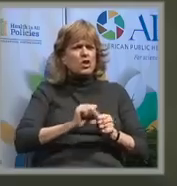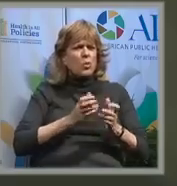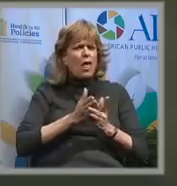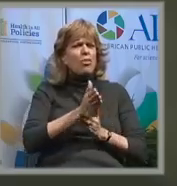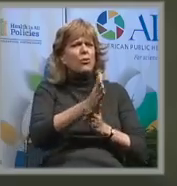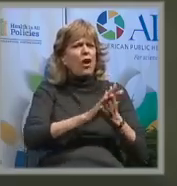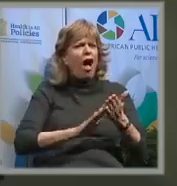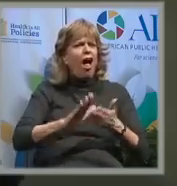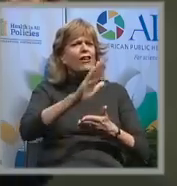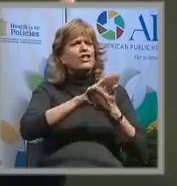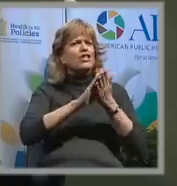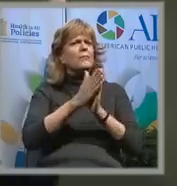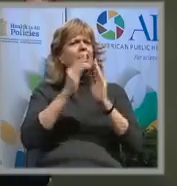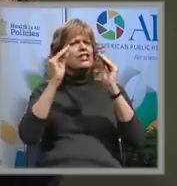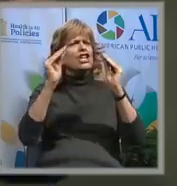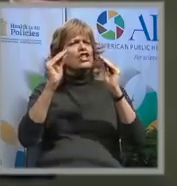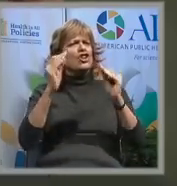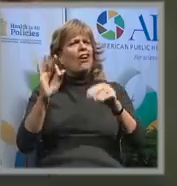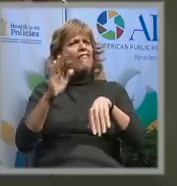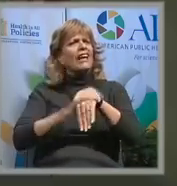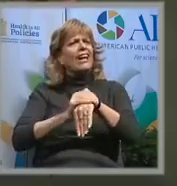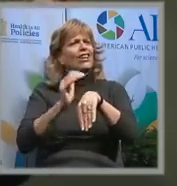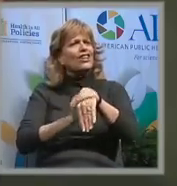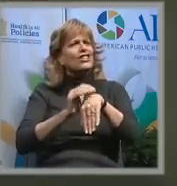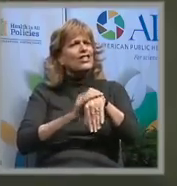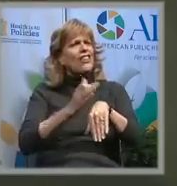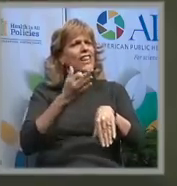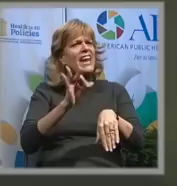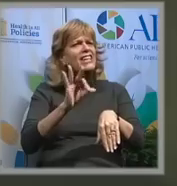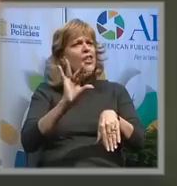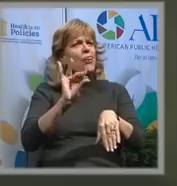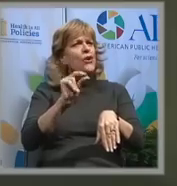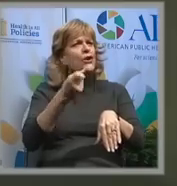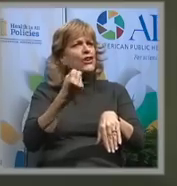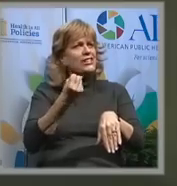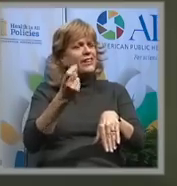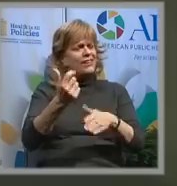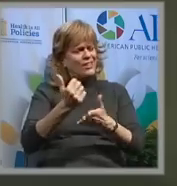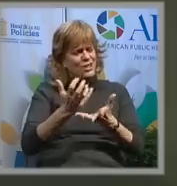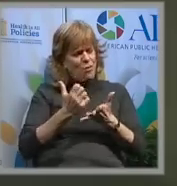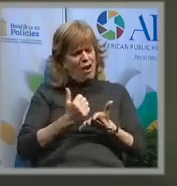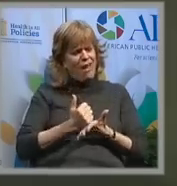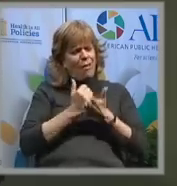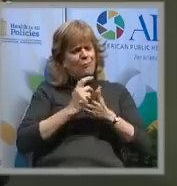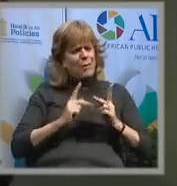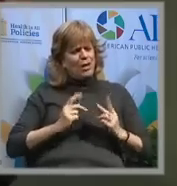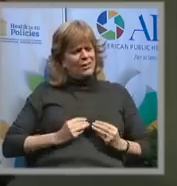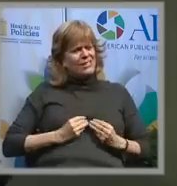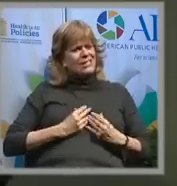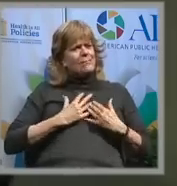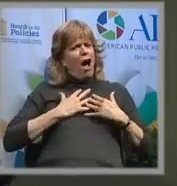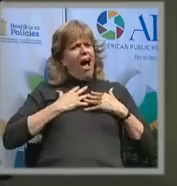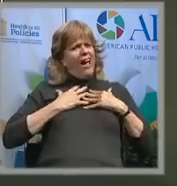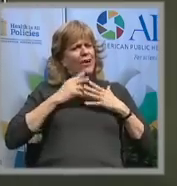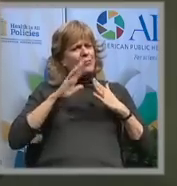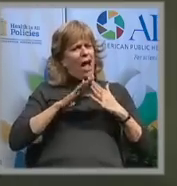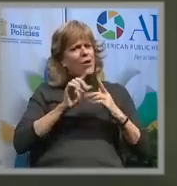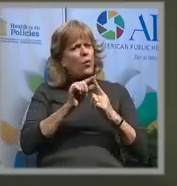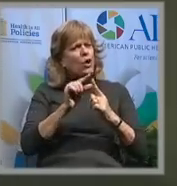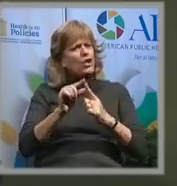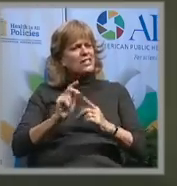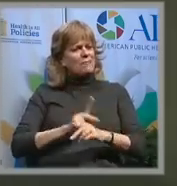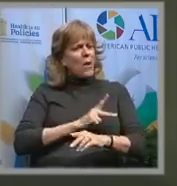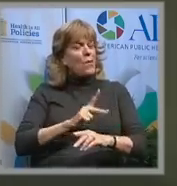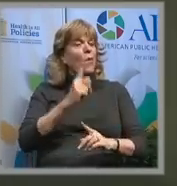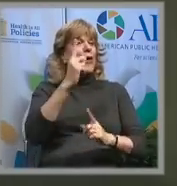she became a teacher of English. She wanted to help children to be inspired by words and poems. And one of